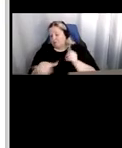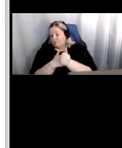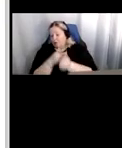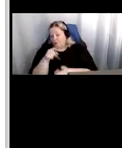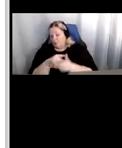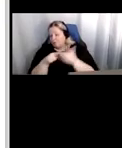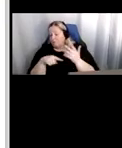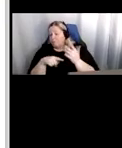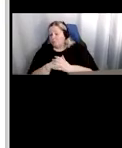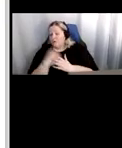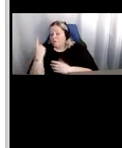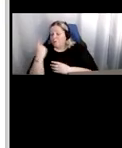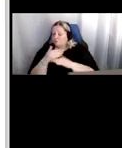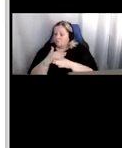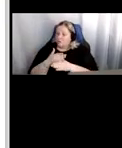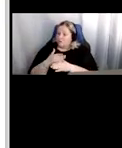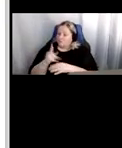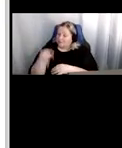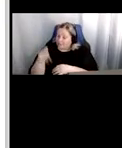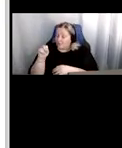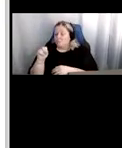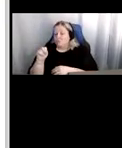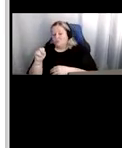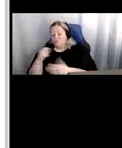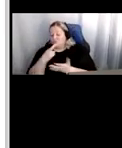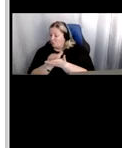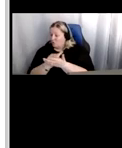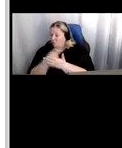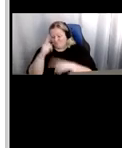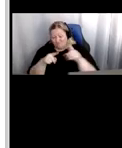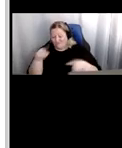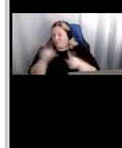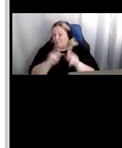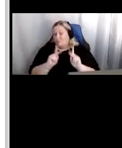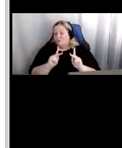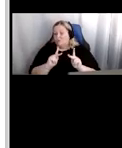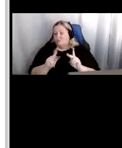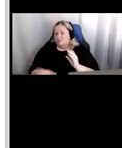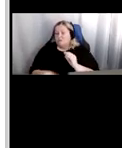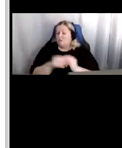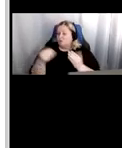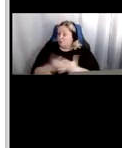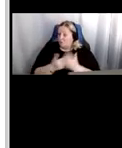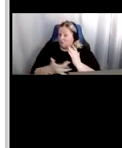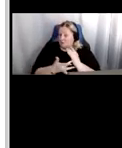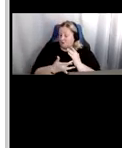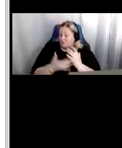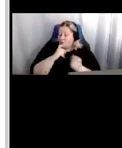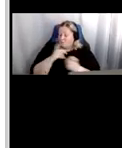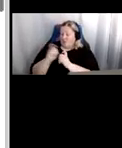always sharing tips and resources for a wide variety of people, in addition to some new technology that we might be getting